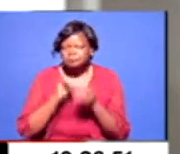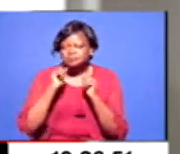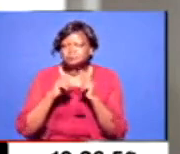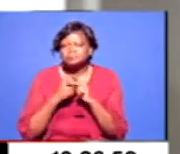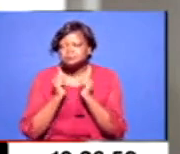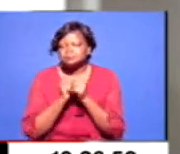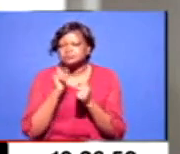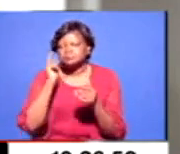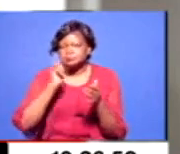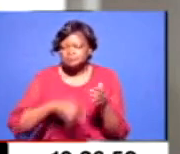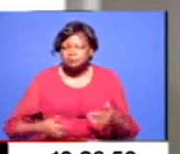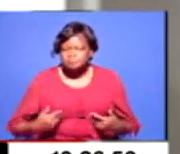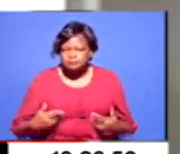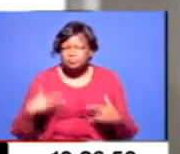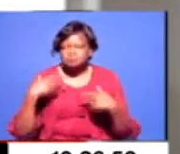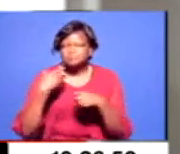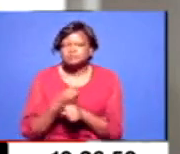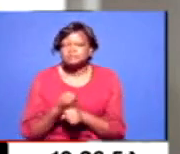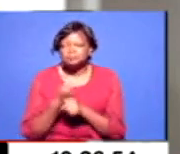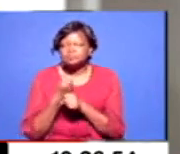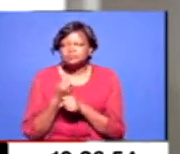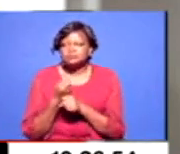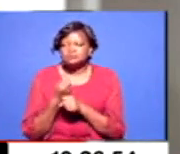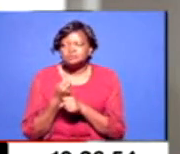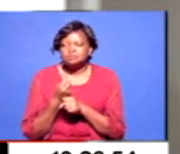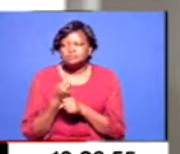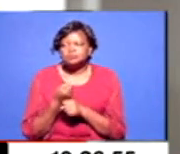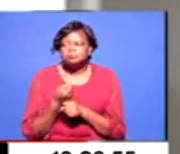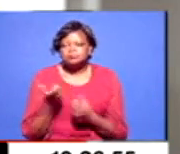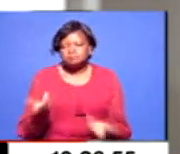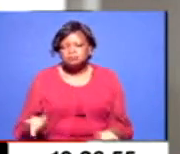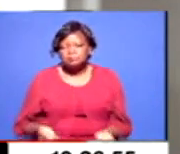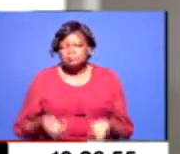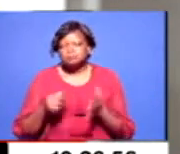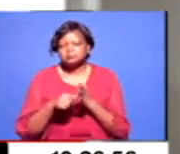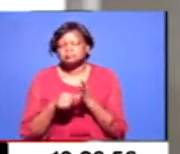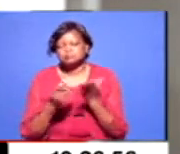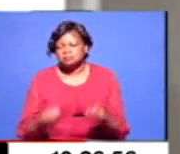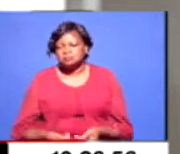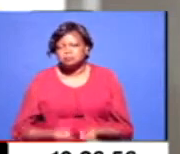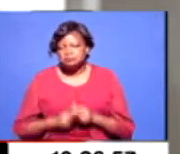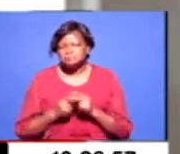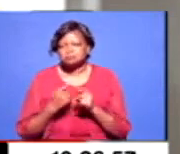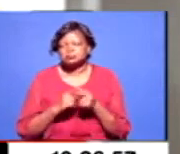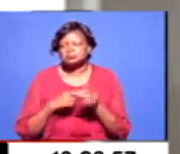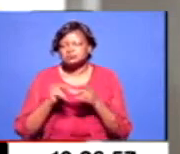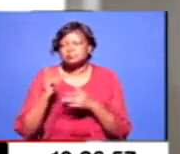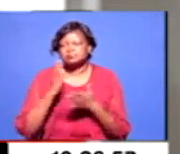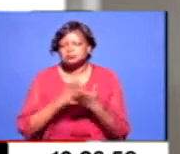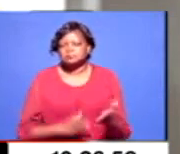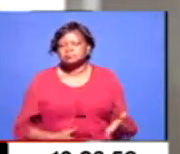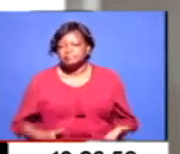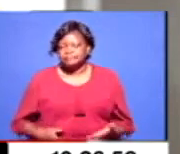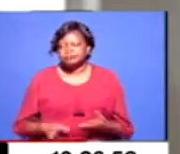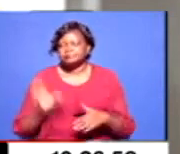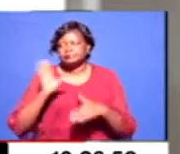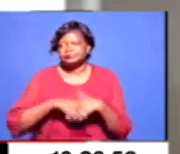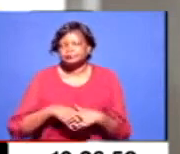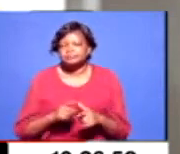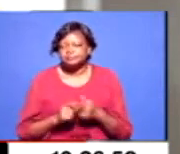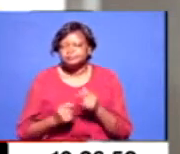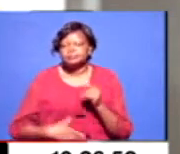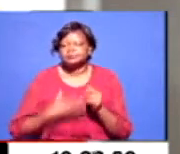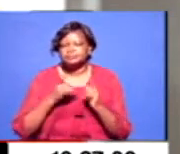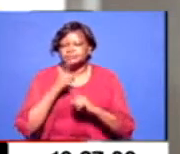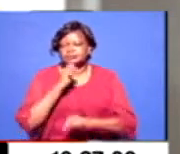we have. The organization just came in, and what the little we had, we bought some sanitary towels, mm-hmm. and we visited the first school.